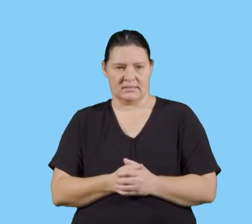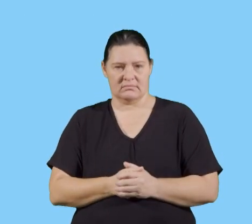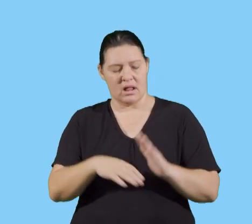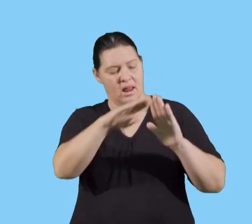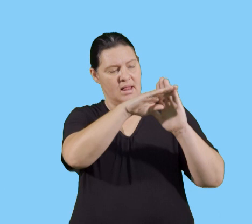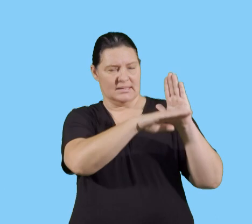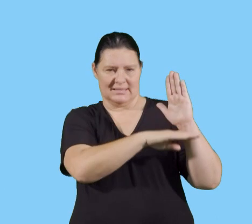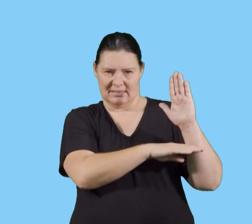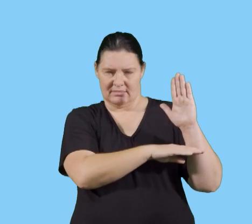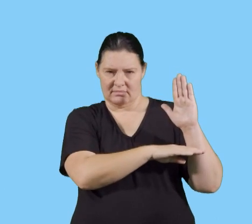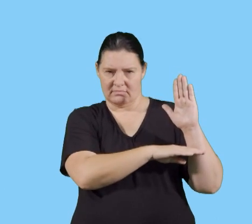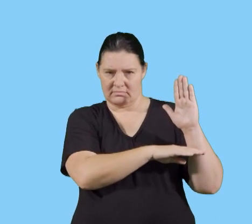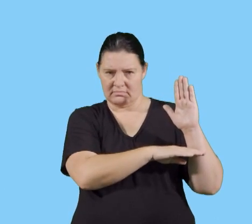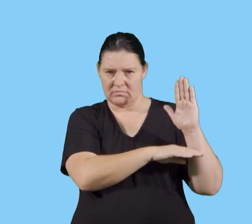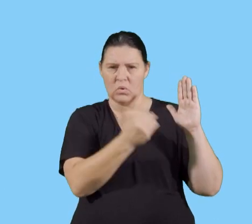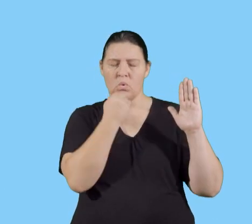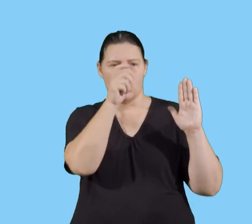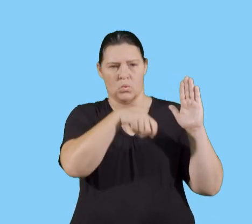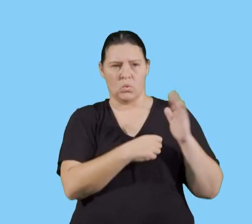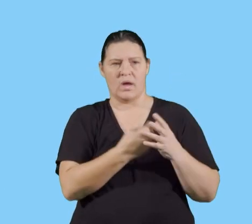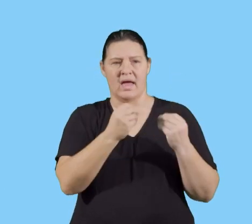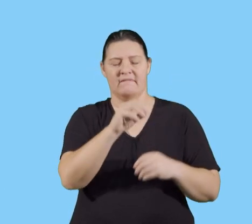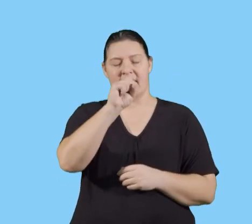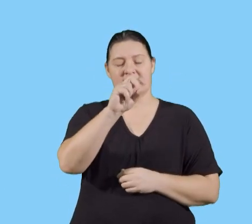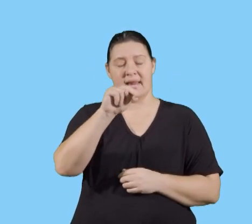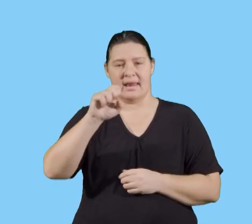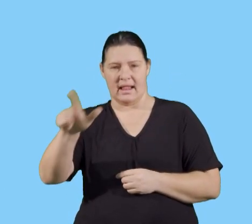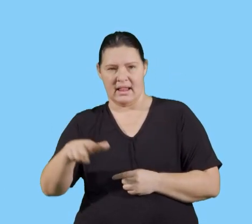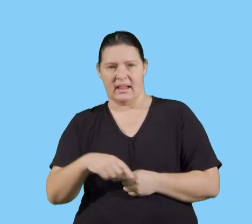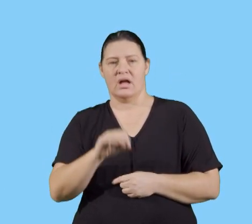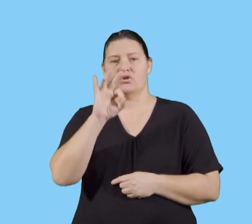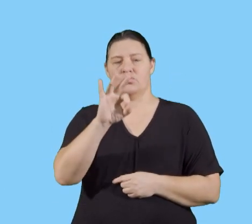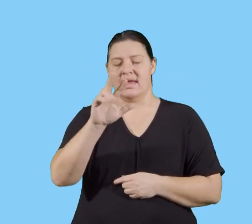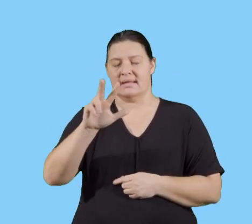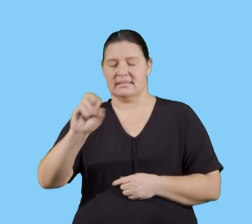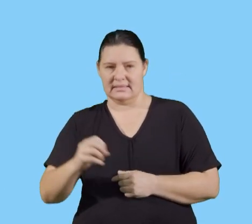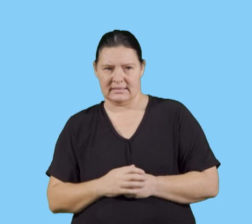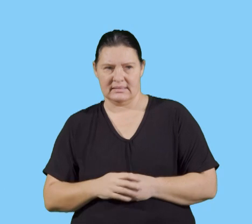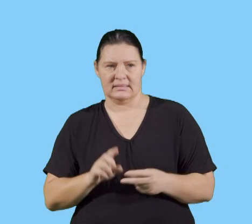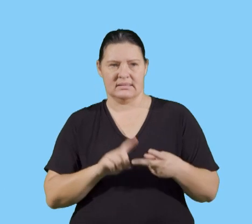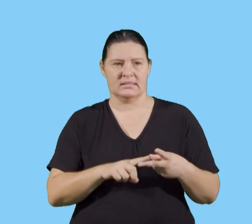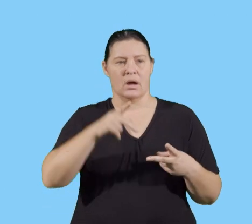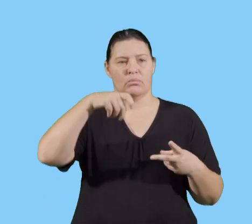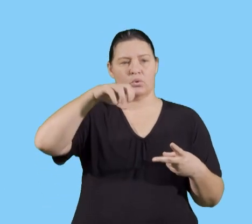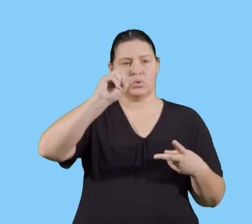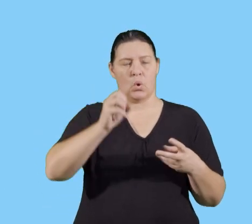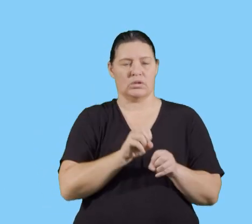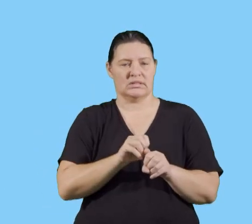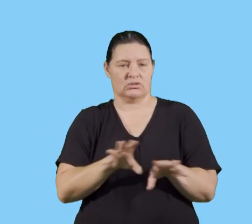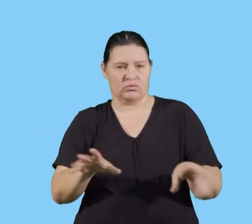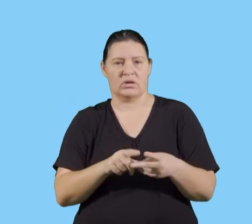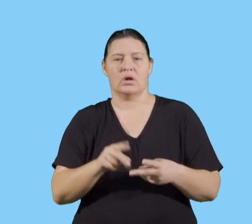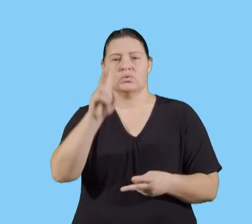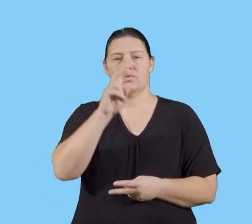debtors, the debtors list. We have S. Nail, 380. We have Pronto Distributors,